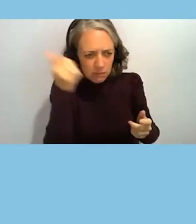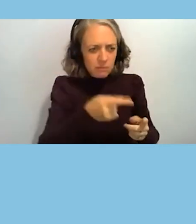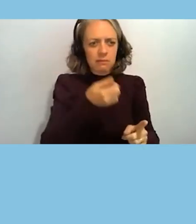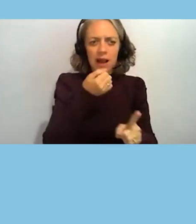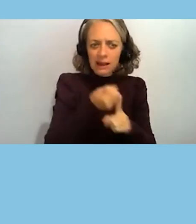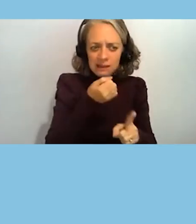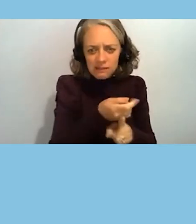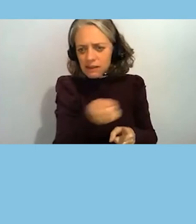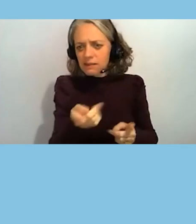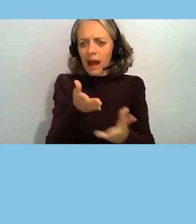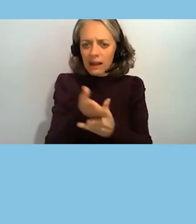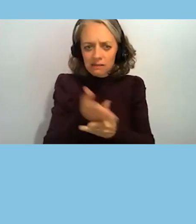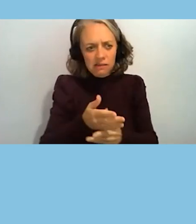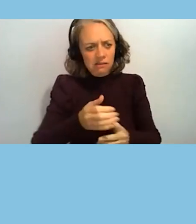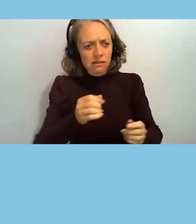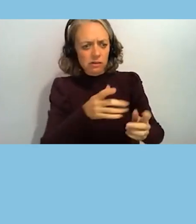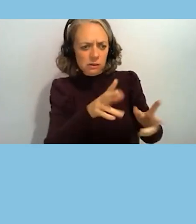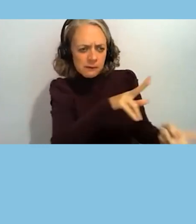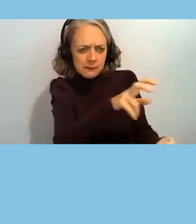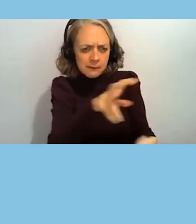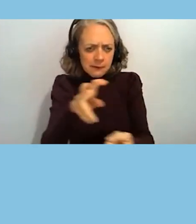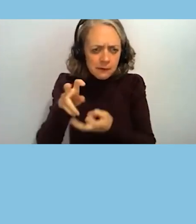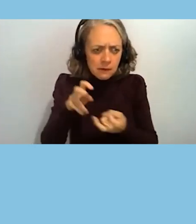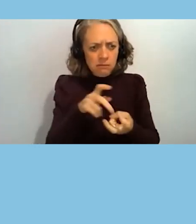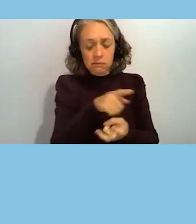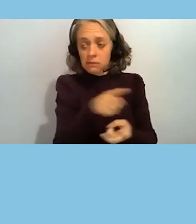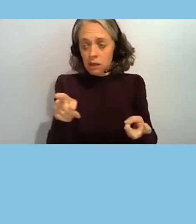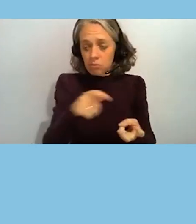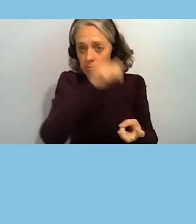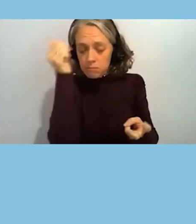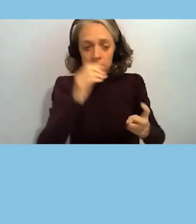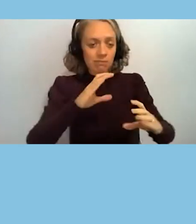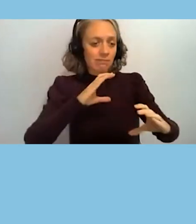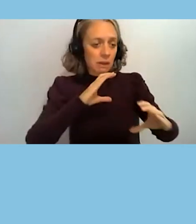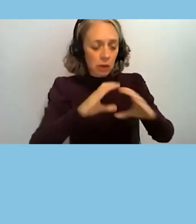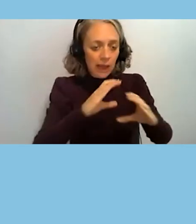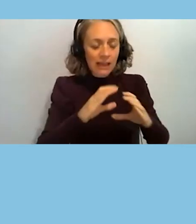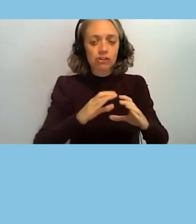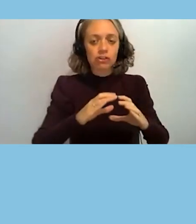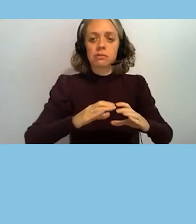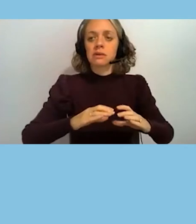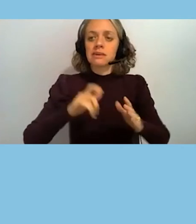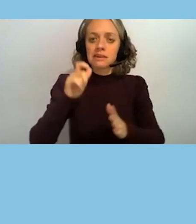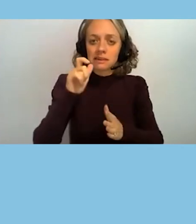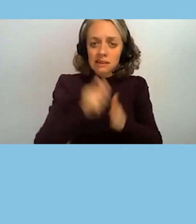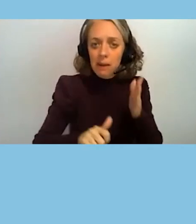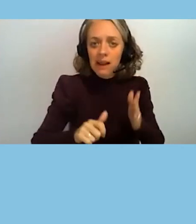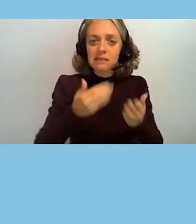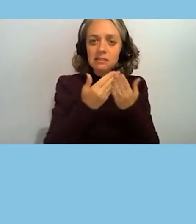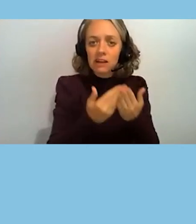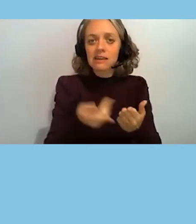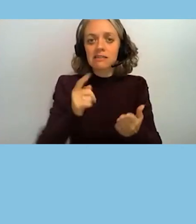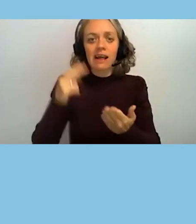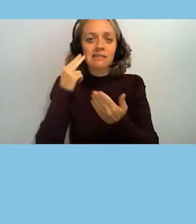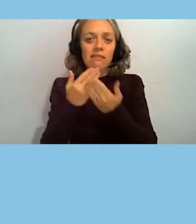access workers and scholars, across the fields of communication, critical disability studies, and deaf studies. What we wanted